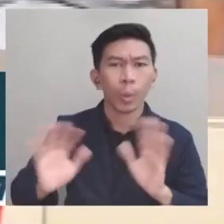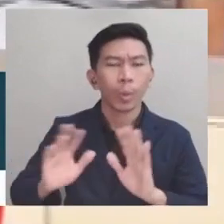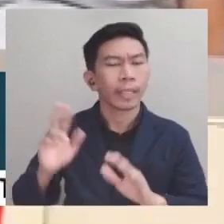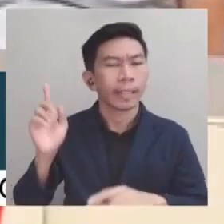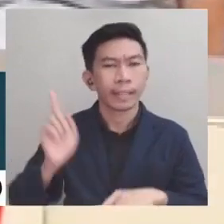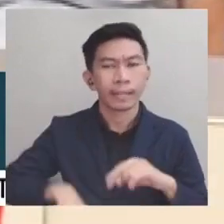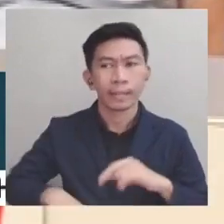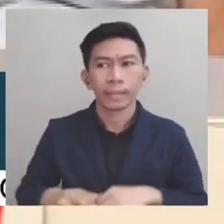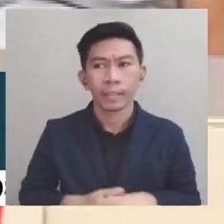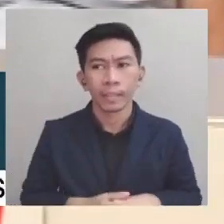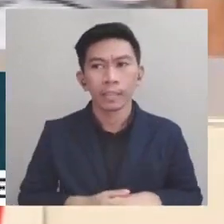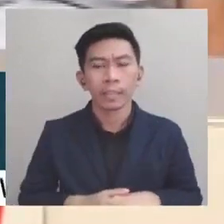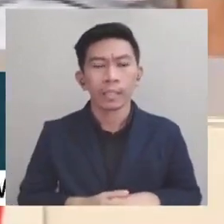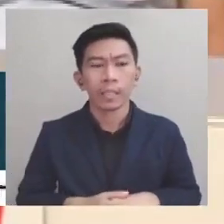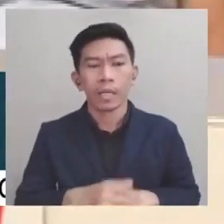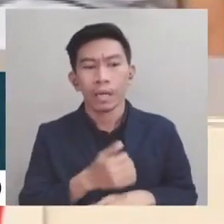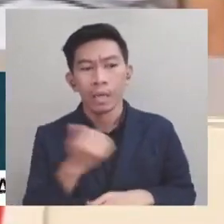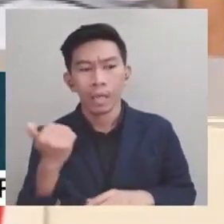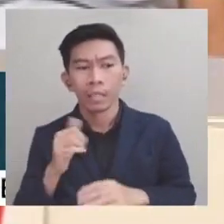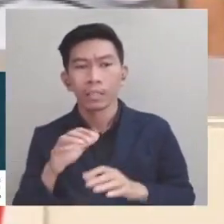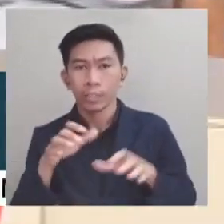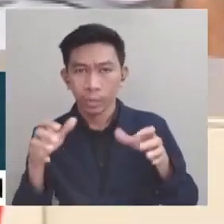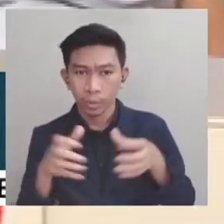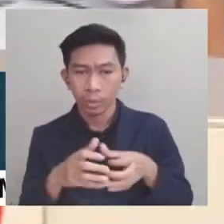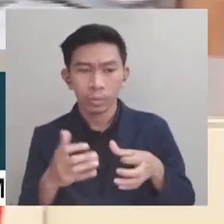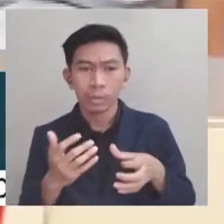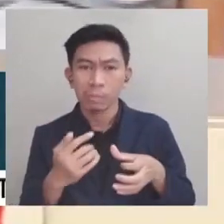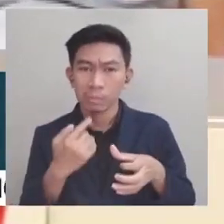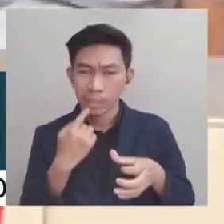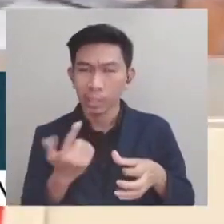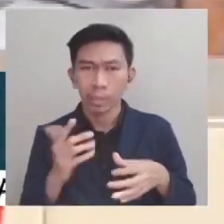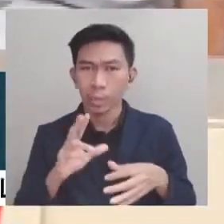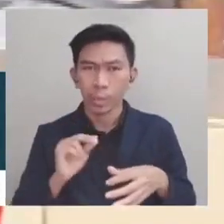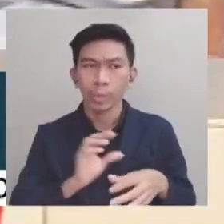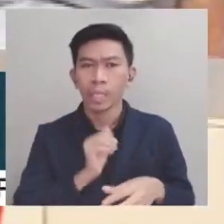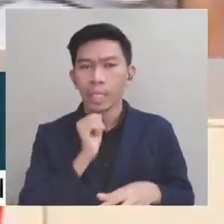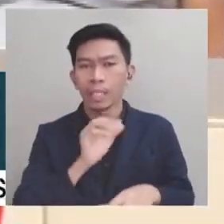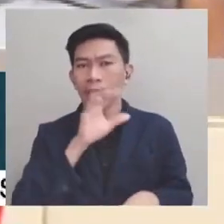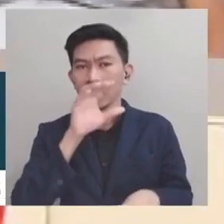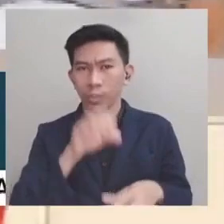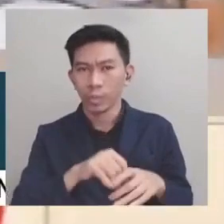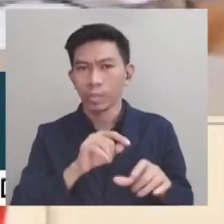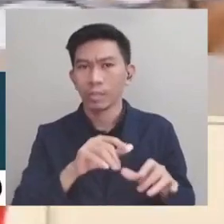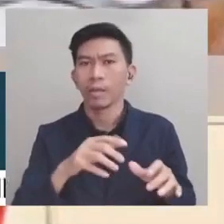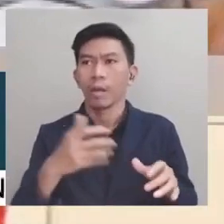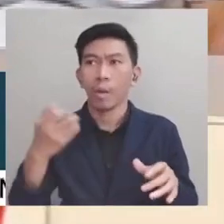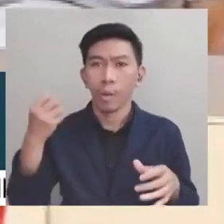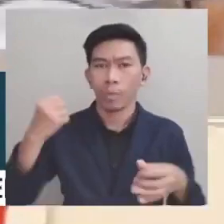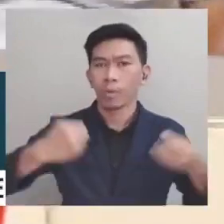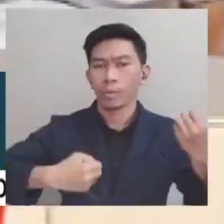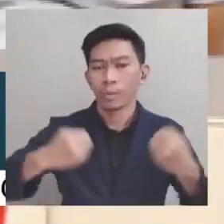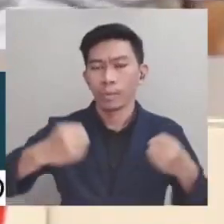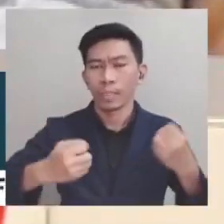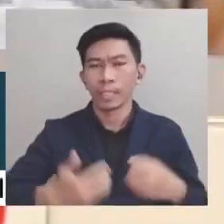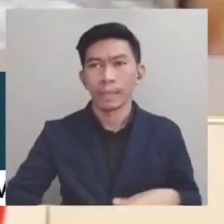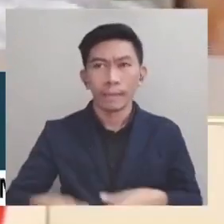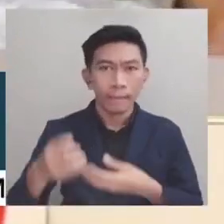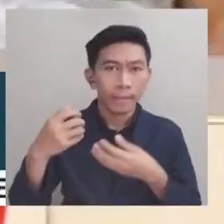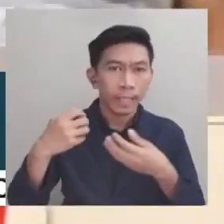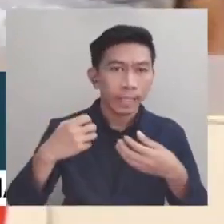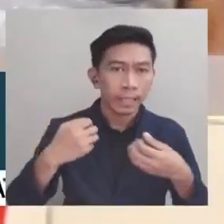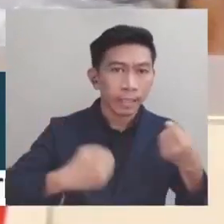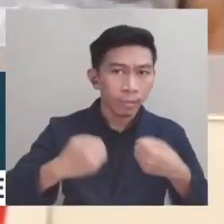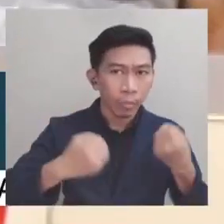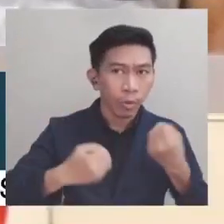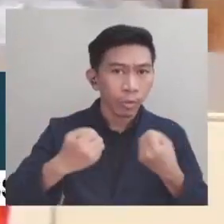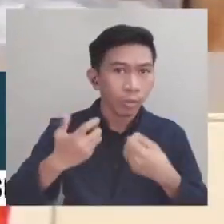be joining the transport strike. A transport cooperative in Taguig said that transport strikes do not directly affect the